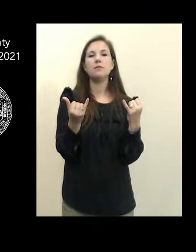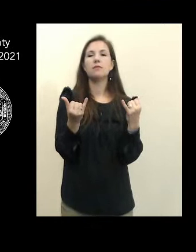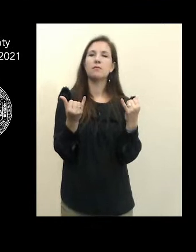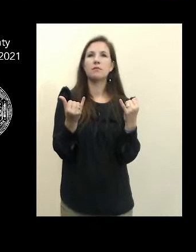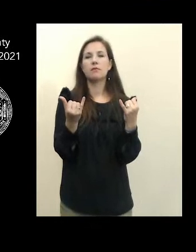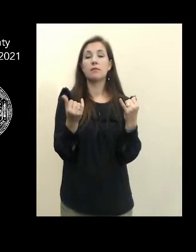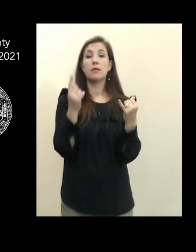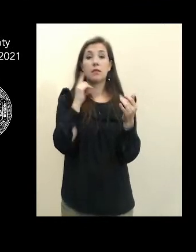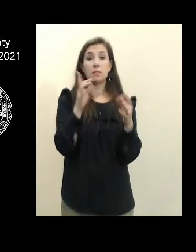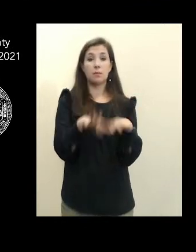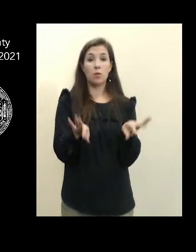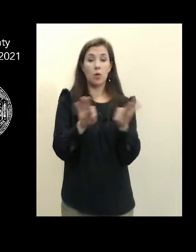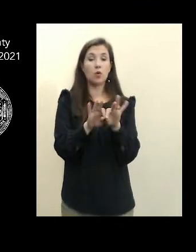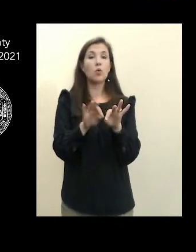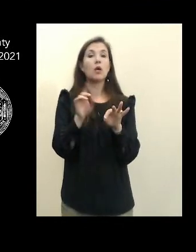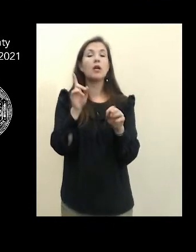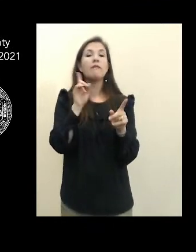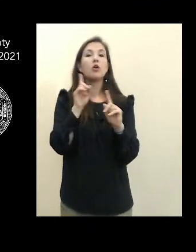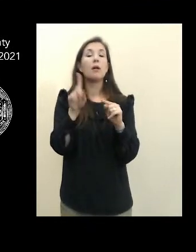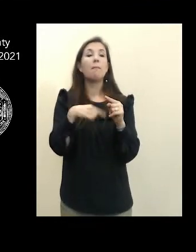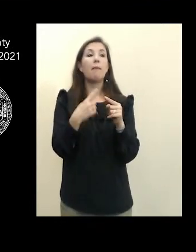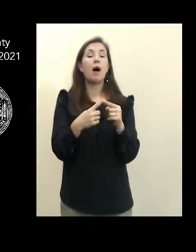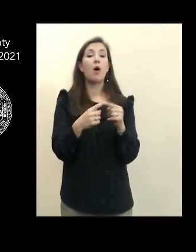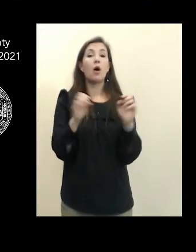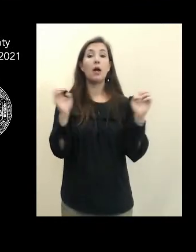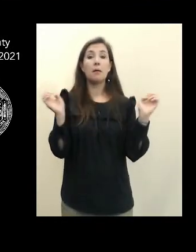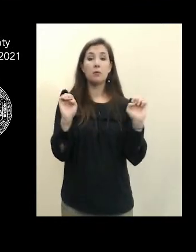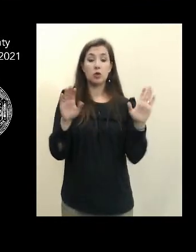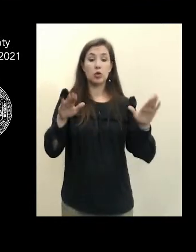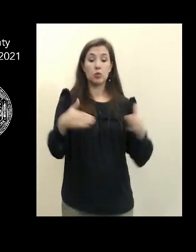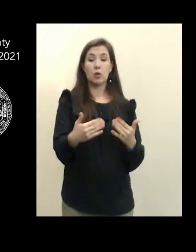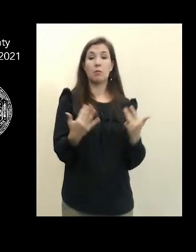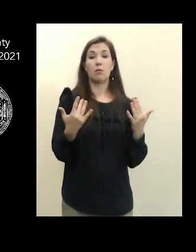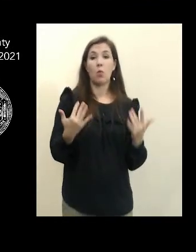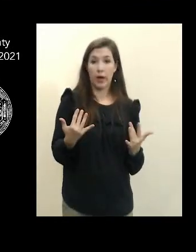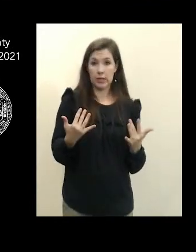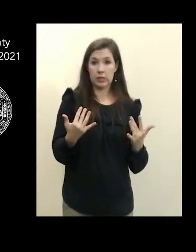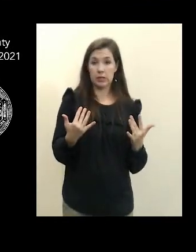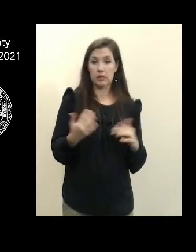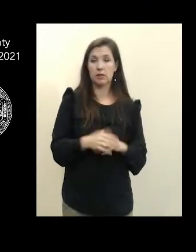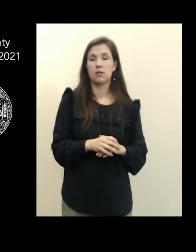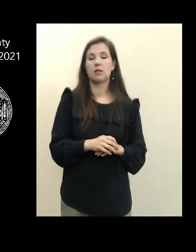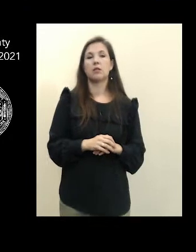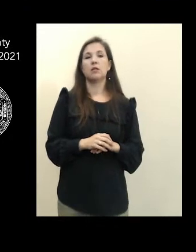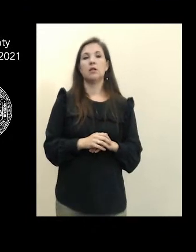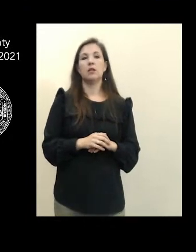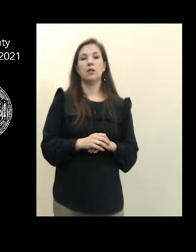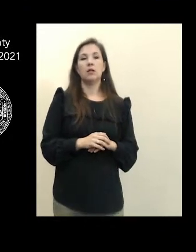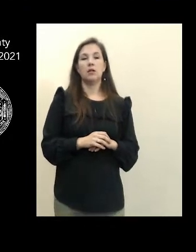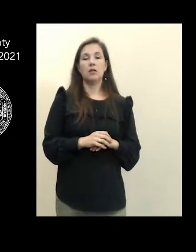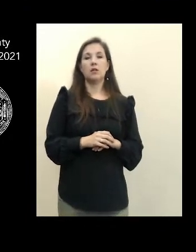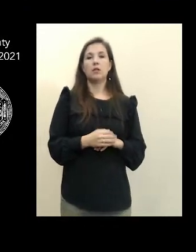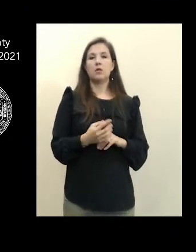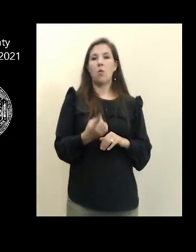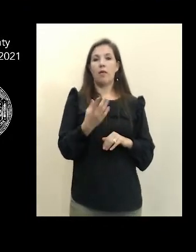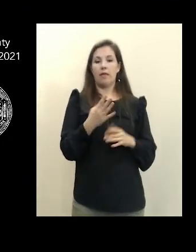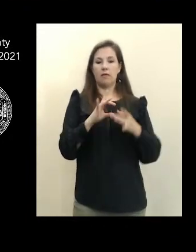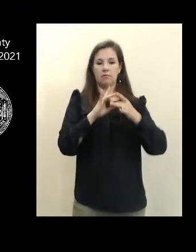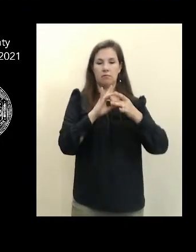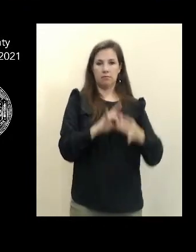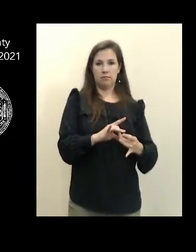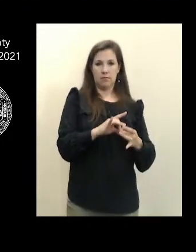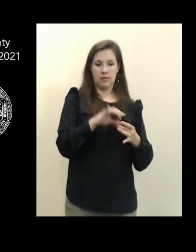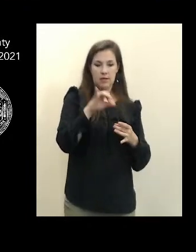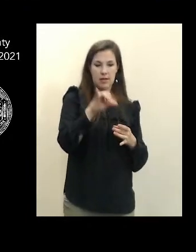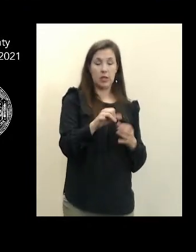very important, is we've heard a lot about the waits at hospital emergency departments. And one of the driving factors to that is there are a lot of